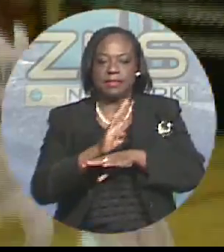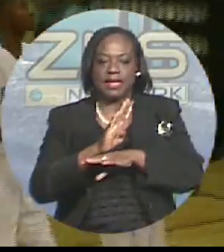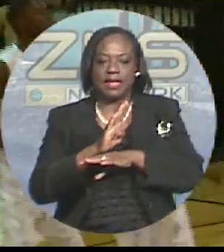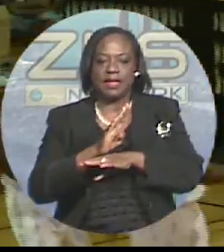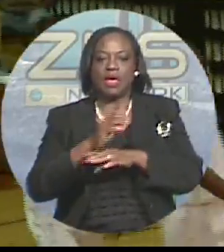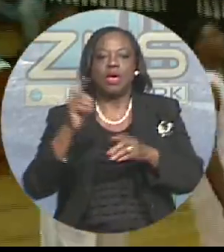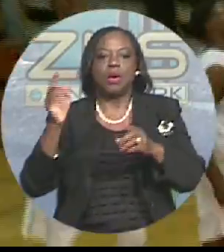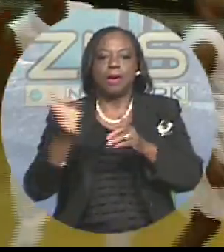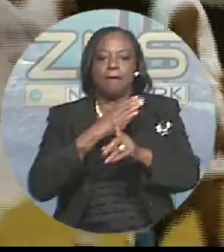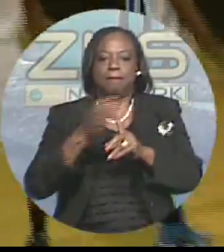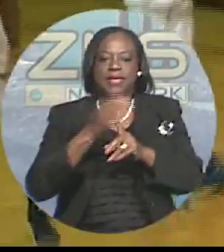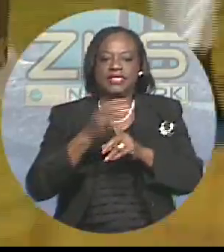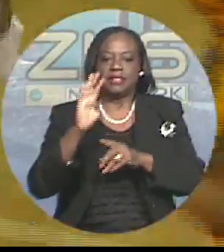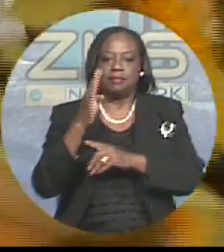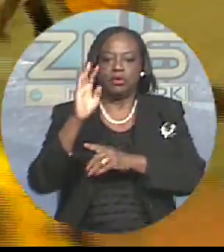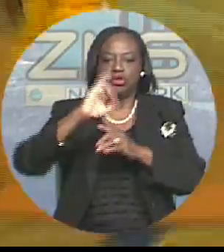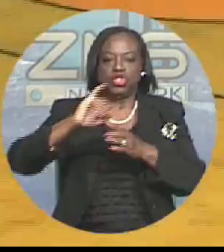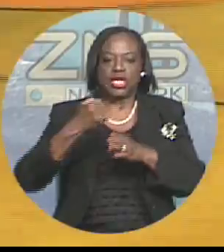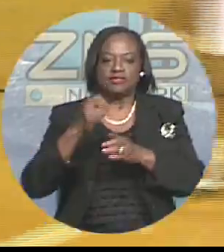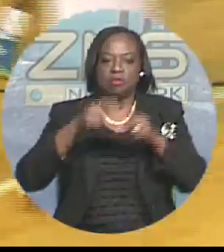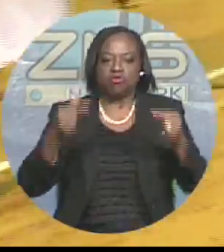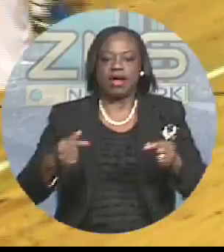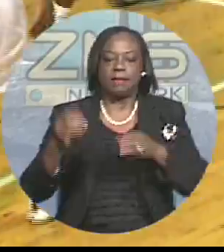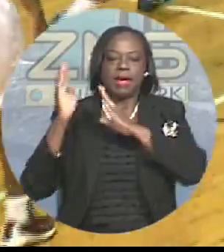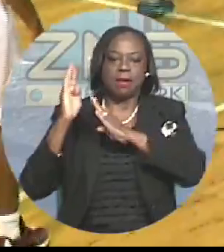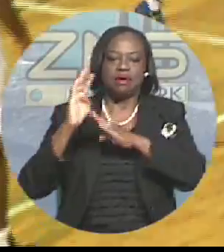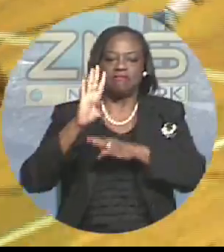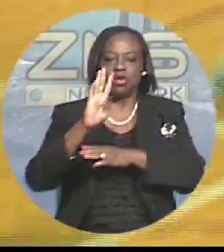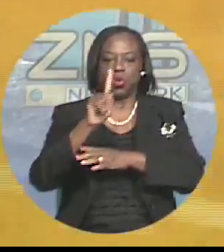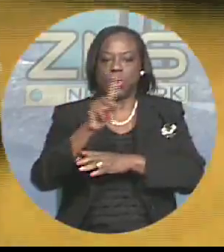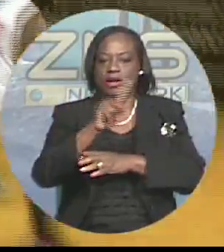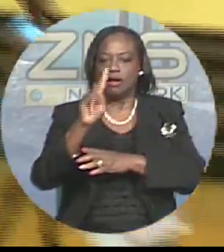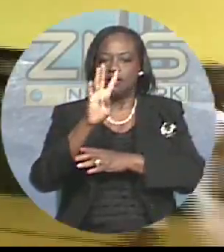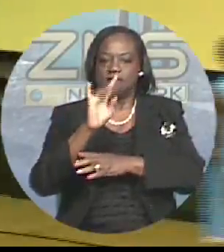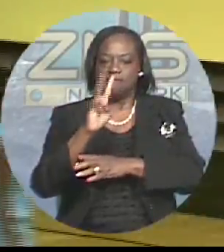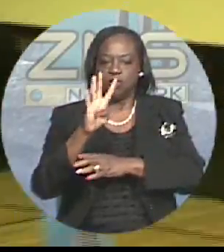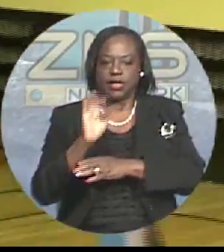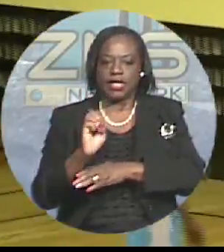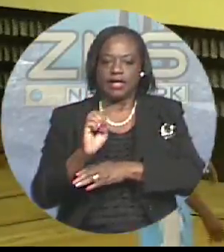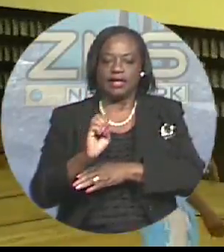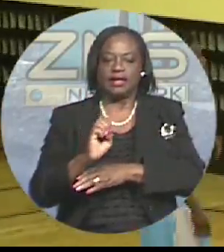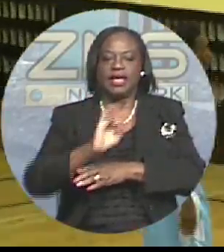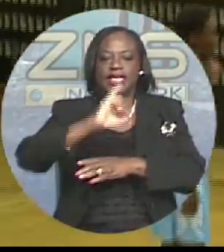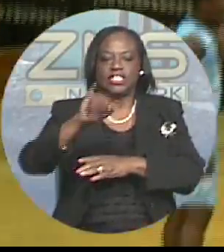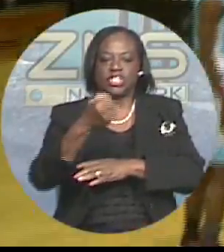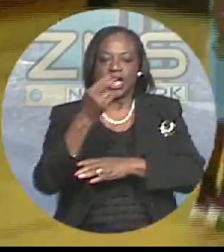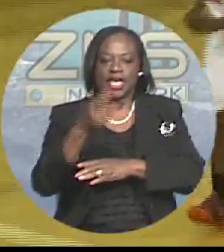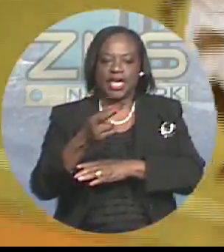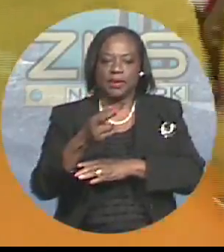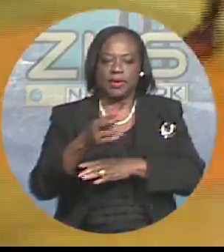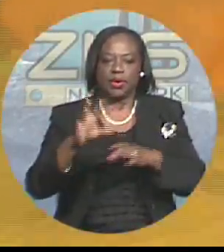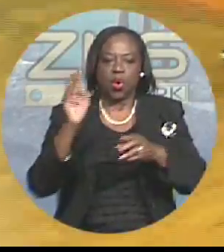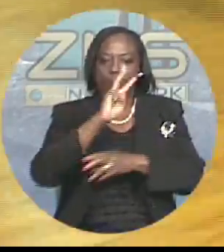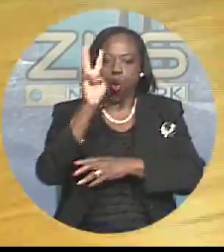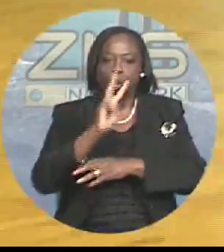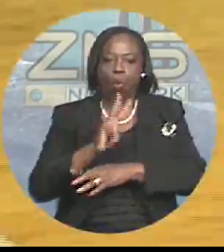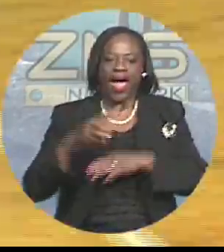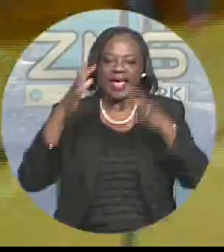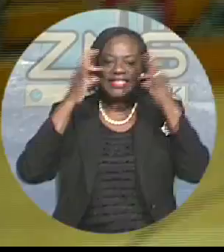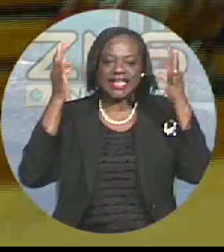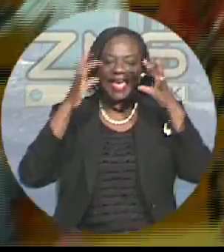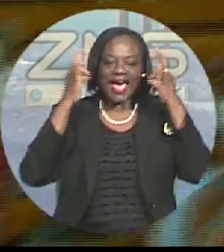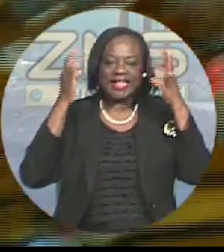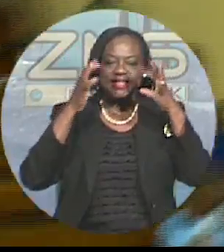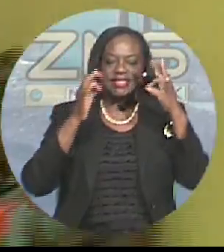Grand Bahama, 41-40. Up next, the Jack Hayward Wildcats getting Grand Bahama in the win column in a big